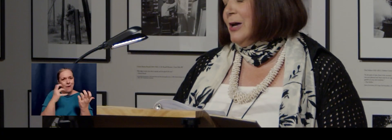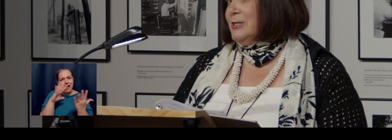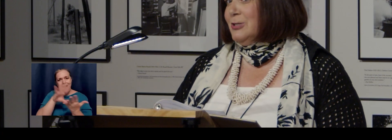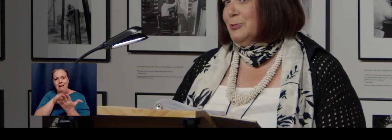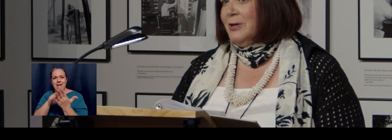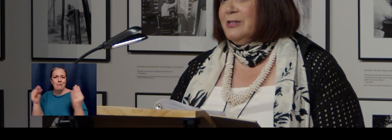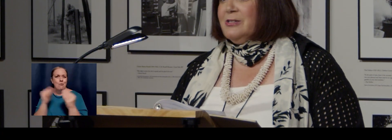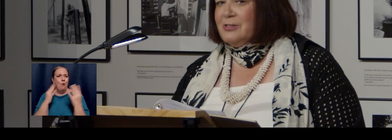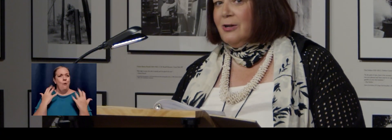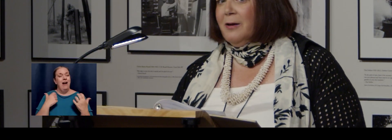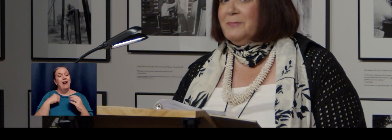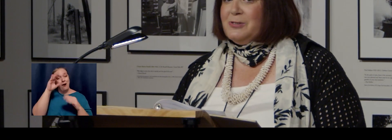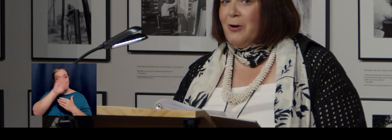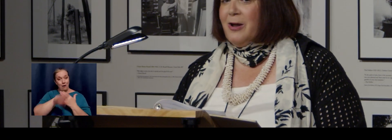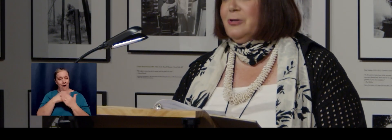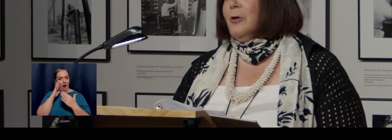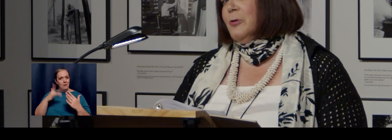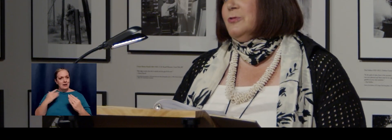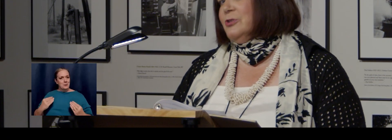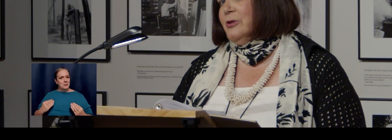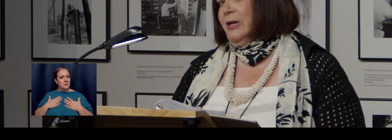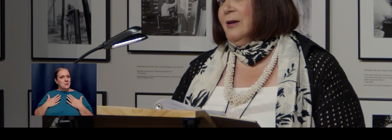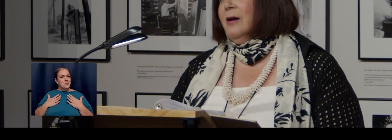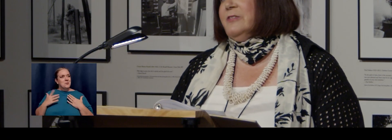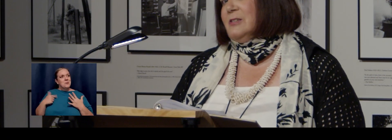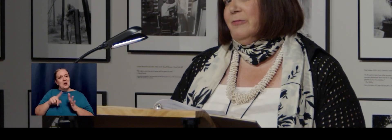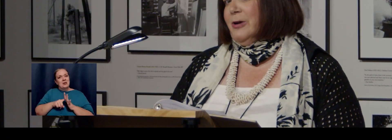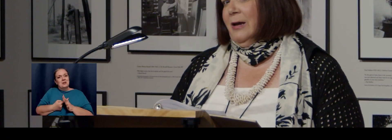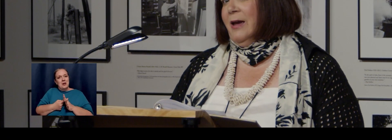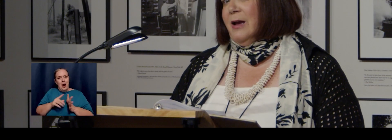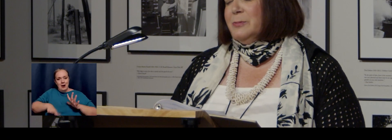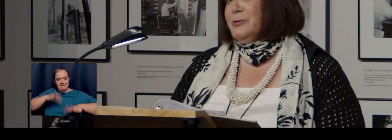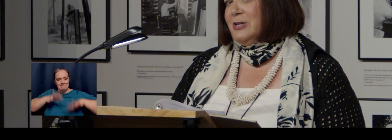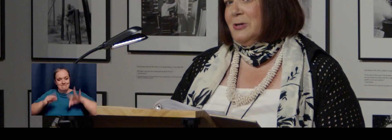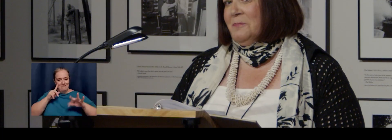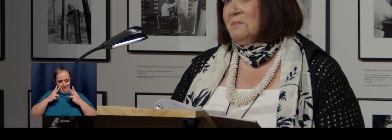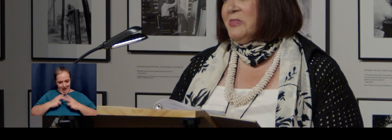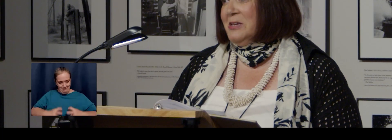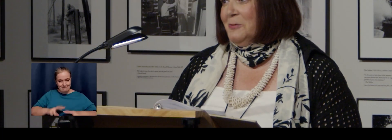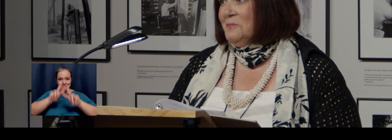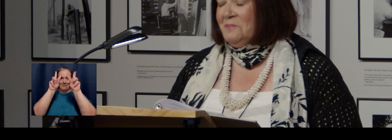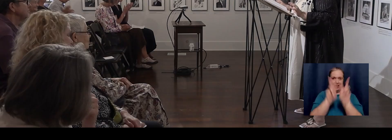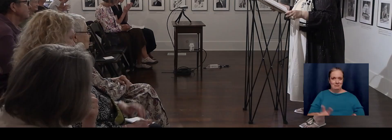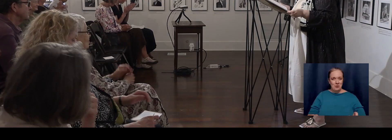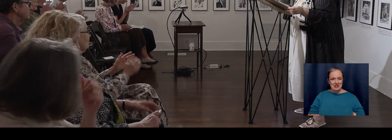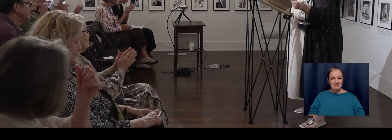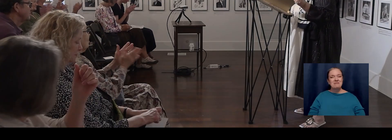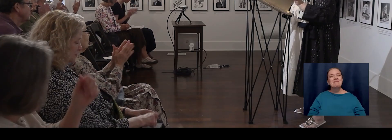will entice you to start on your own journey of discovery and exploration. Thank you.